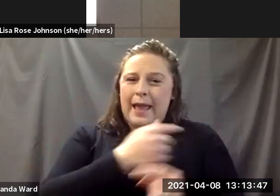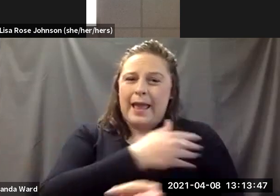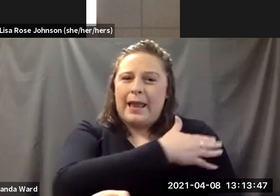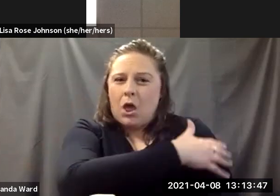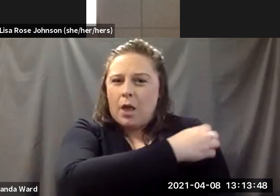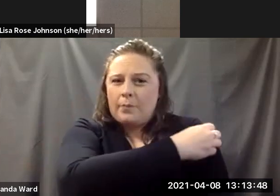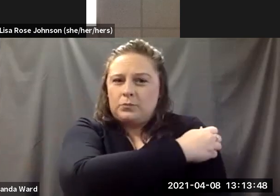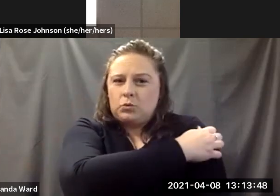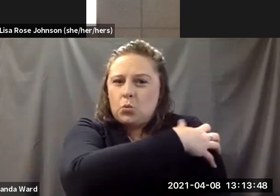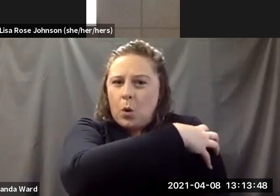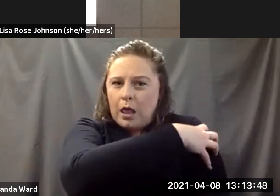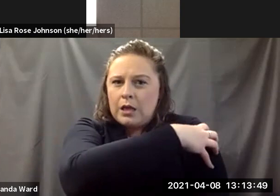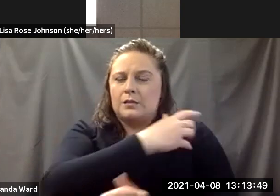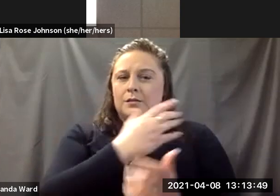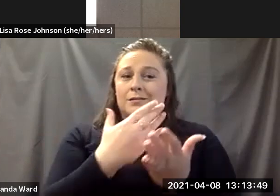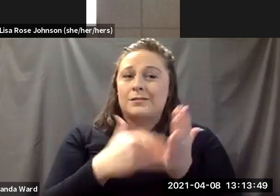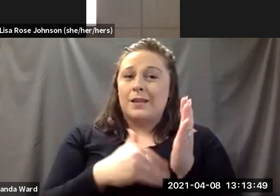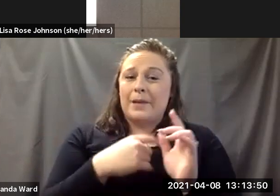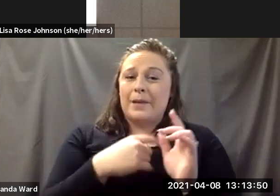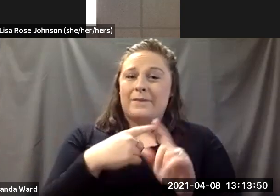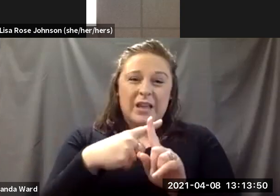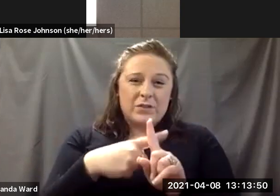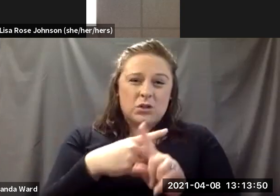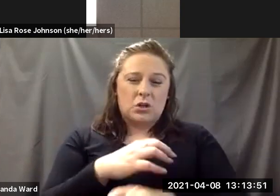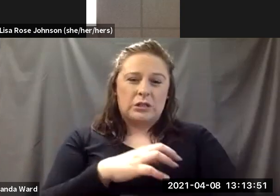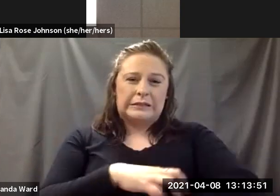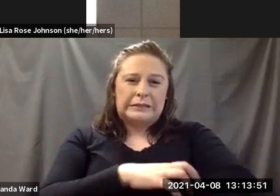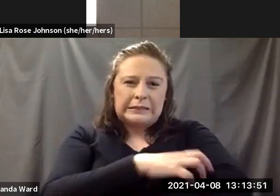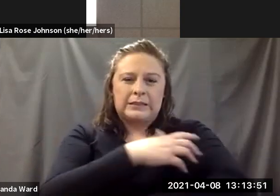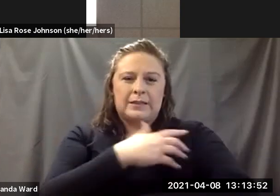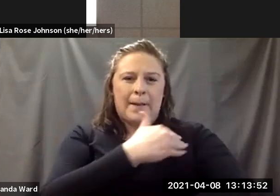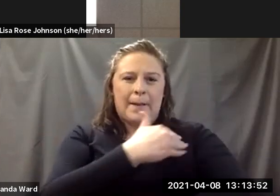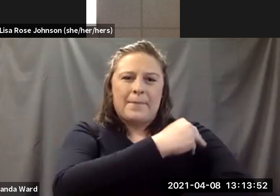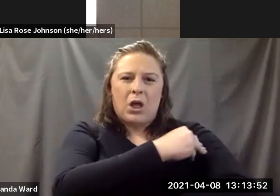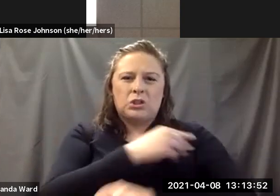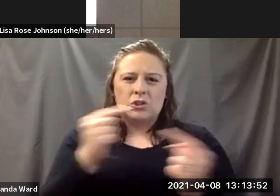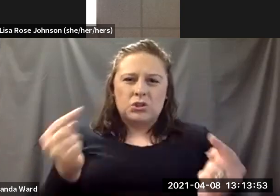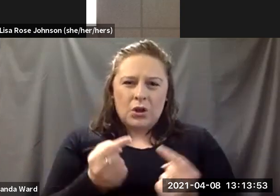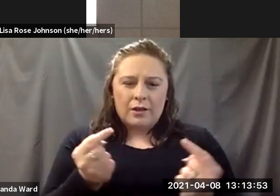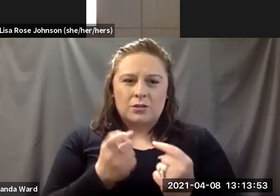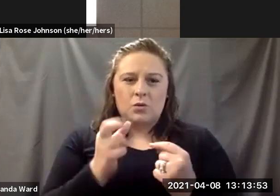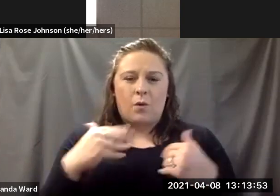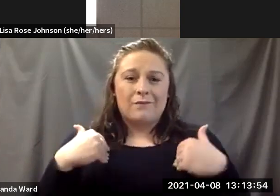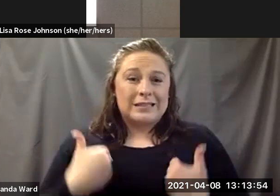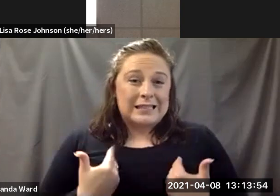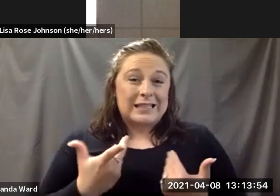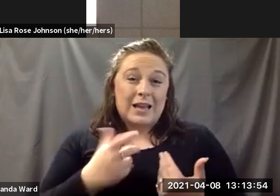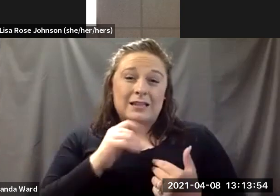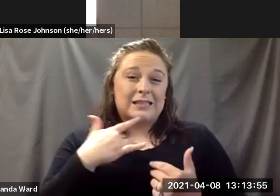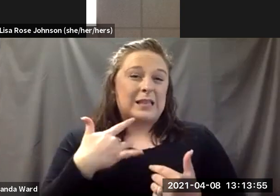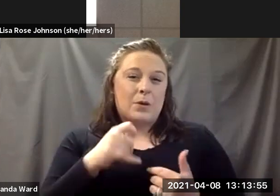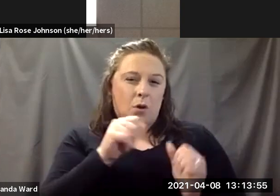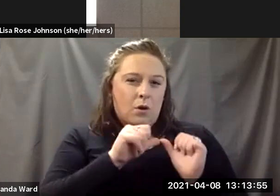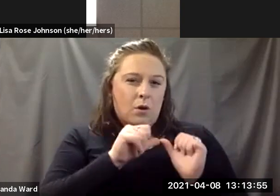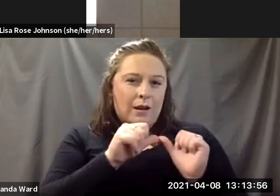swelling. Some folks develop a fever or chills or muscle aches or fatigue. These generally don't last beyond about 24